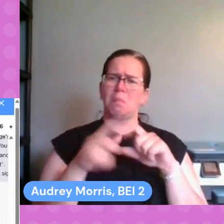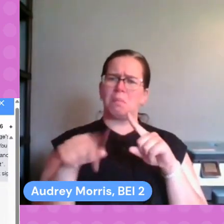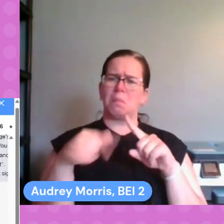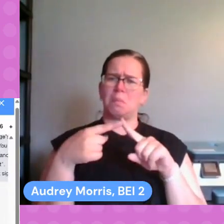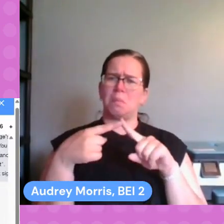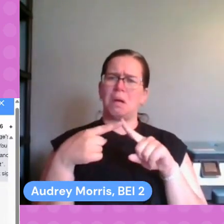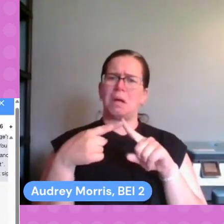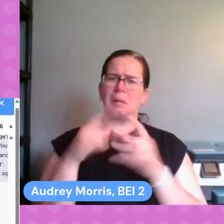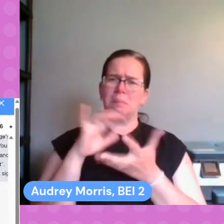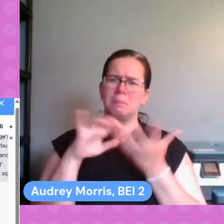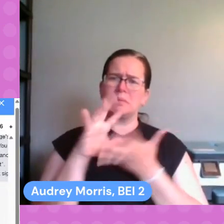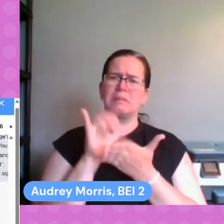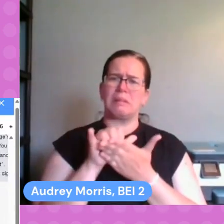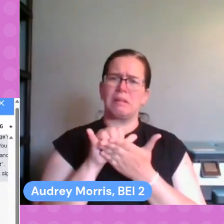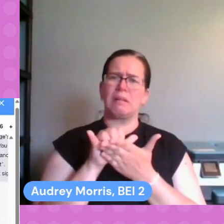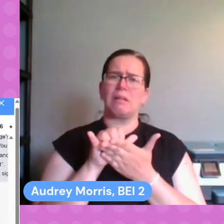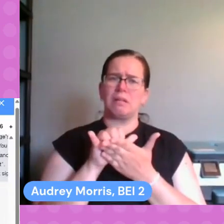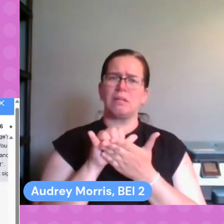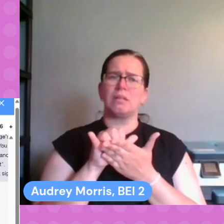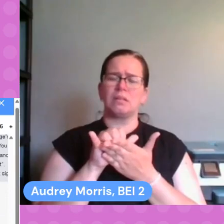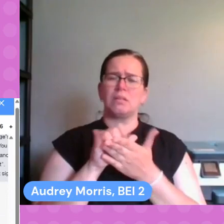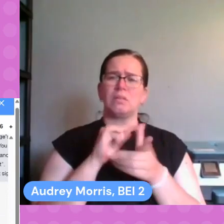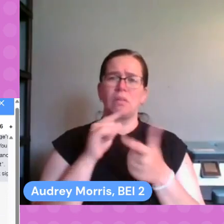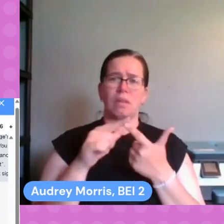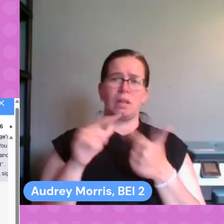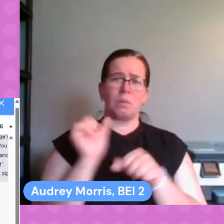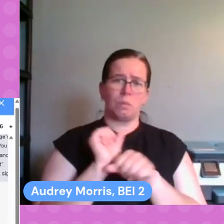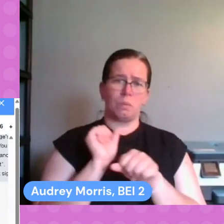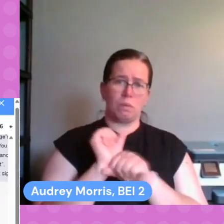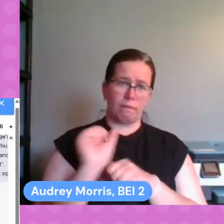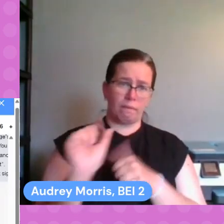stuff. It works at first.